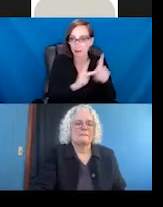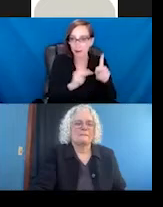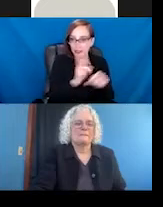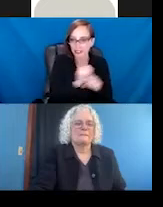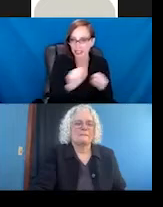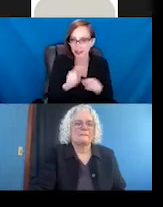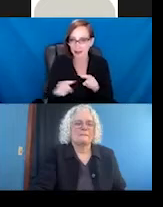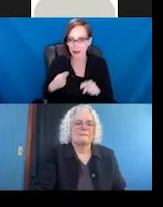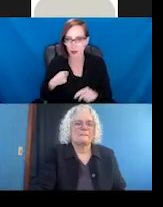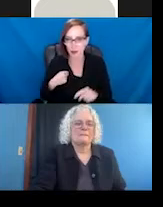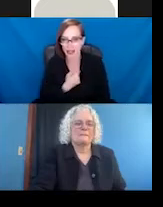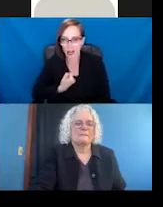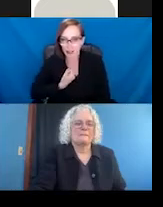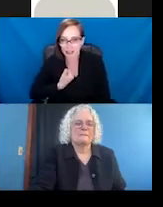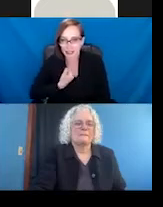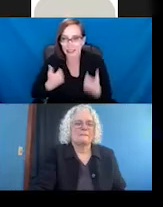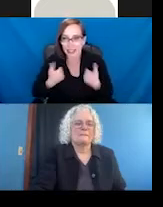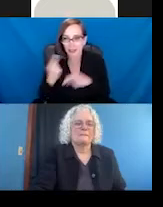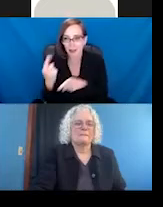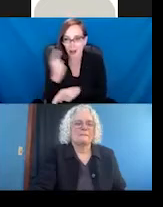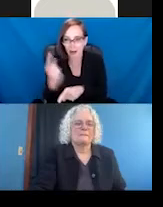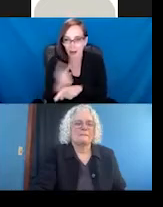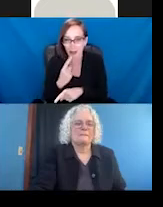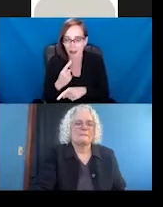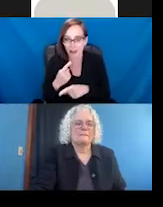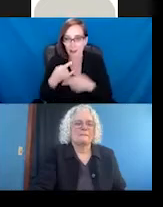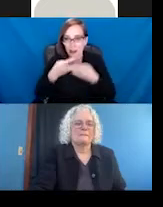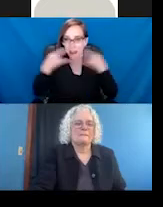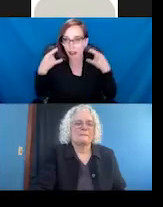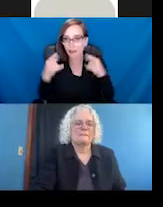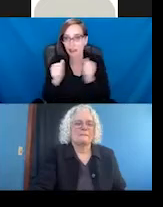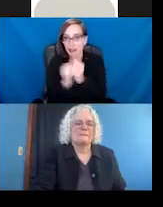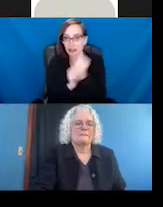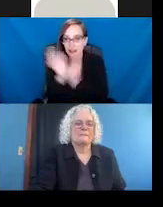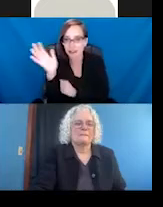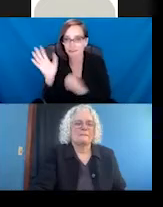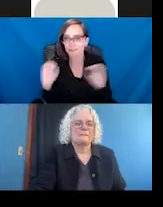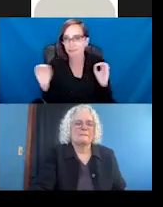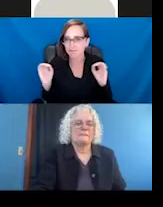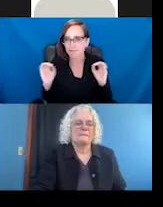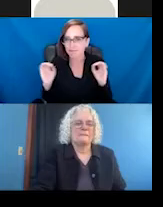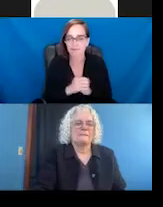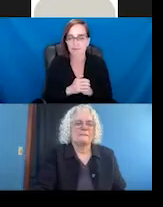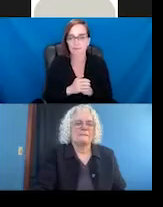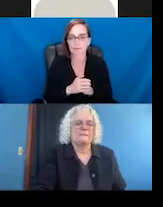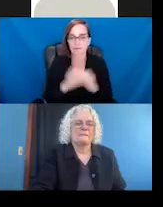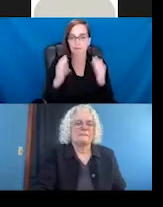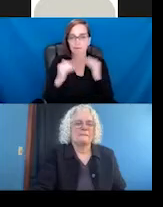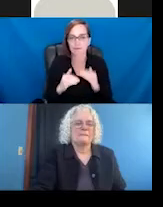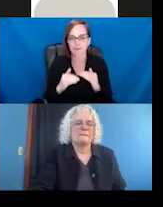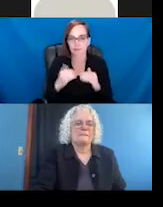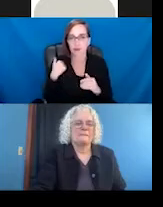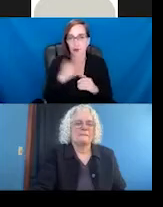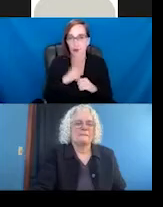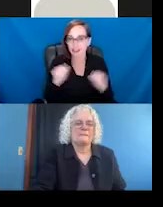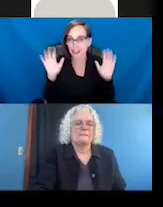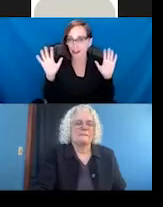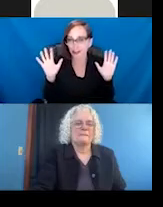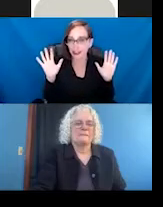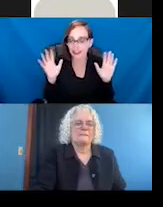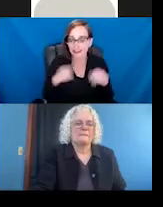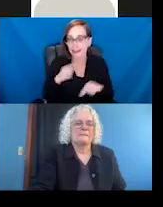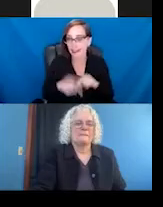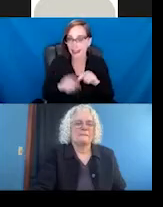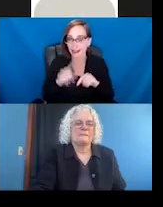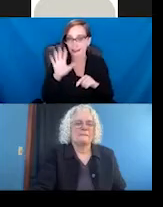have basic protection like masks or gloves. We have sacrificed being able to go home to our families. We have